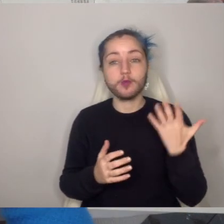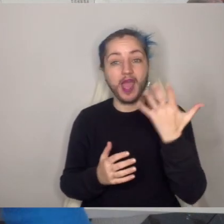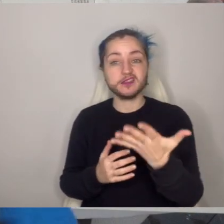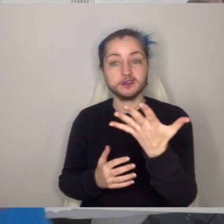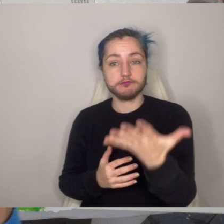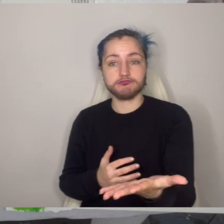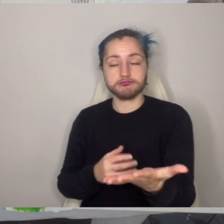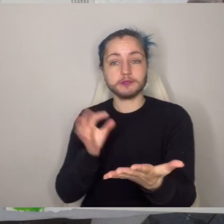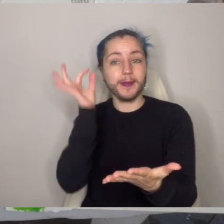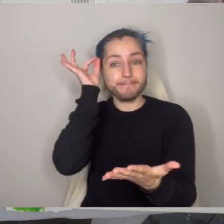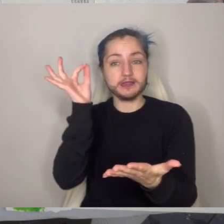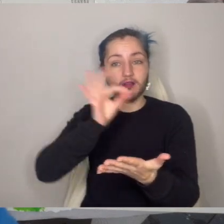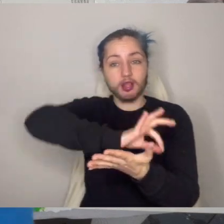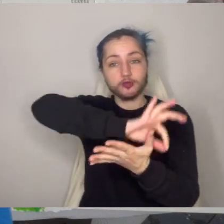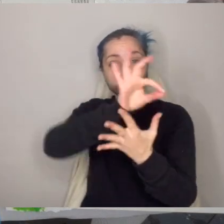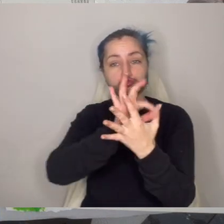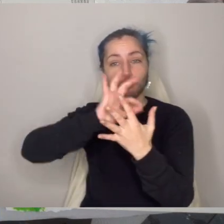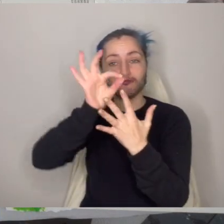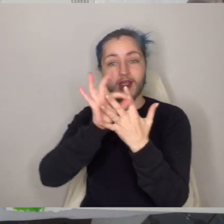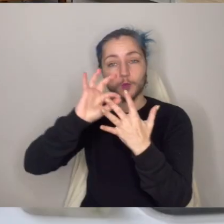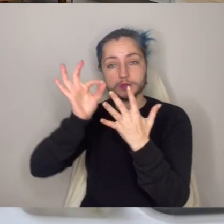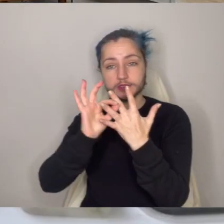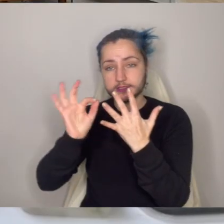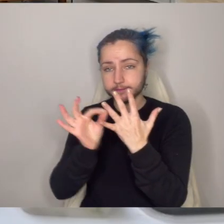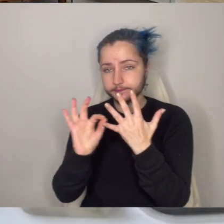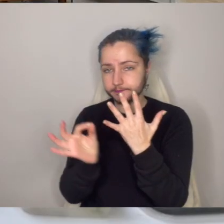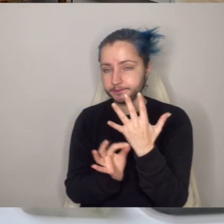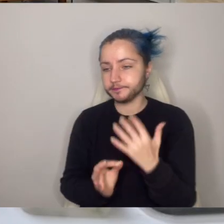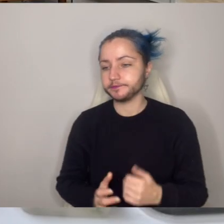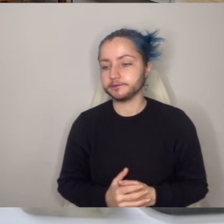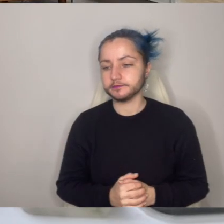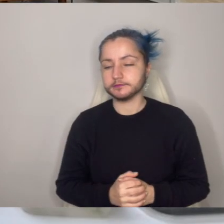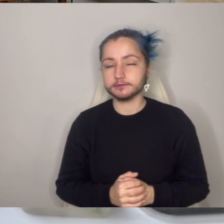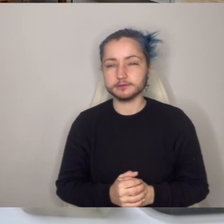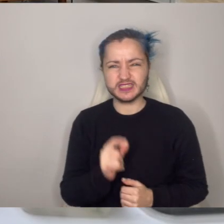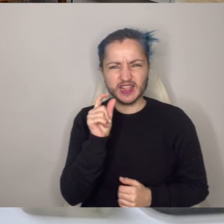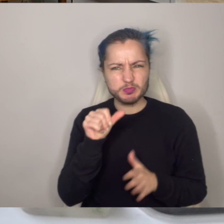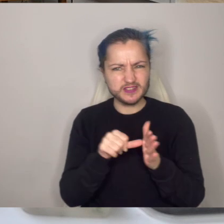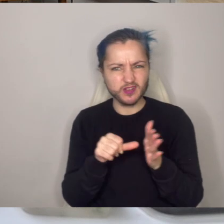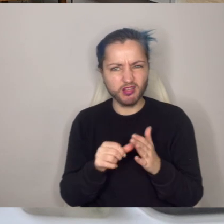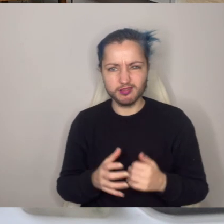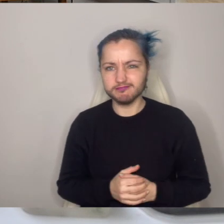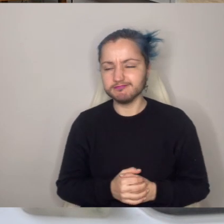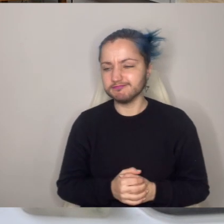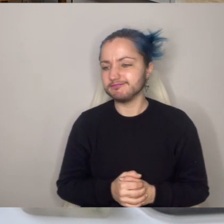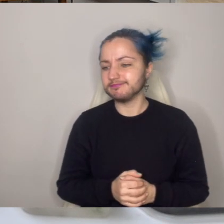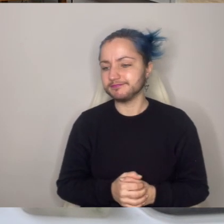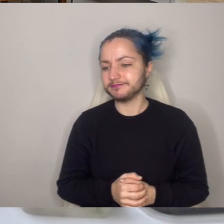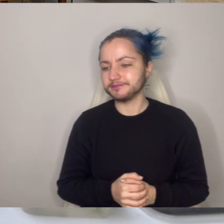And I'm going to get my pencil and I'm going to draw around my hand. That's a little bit